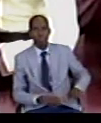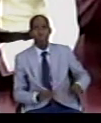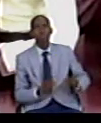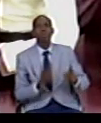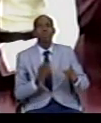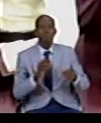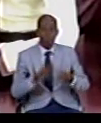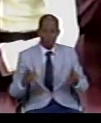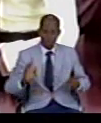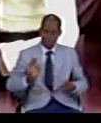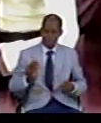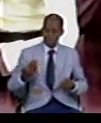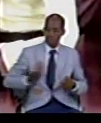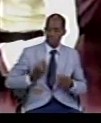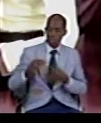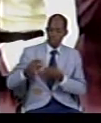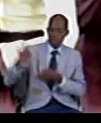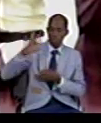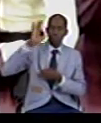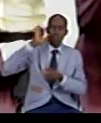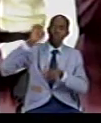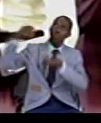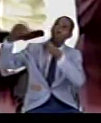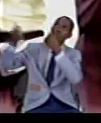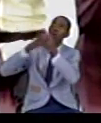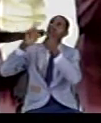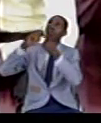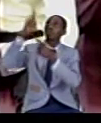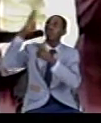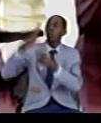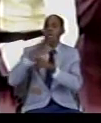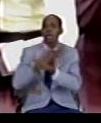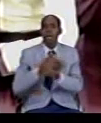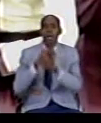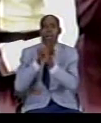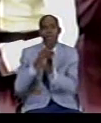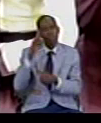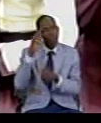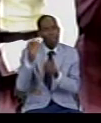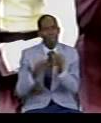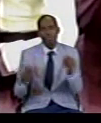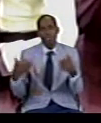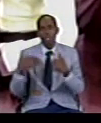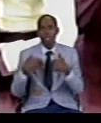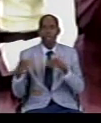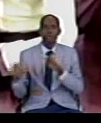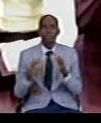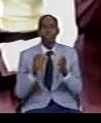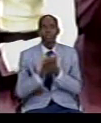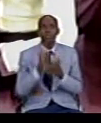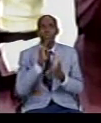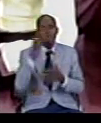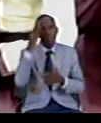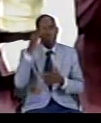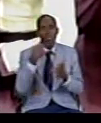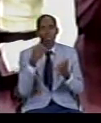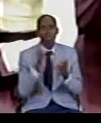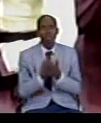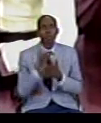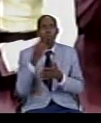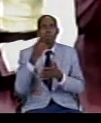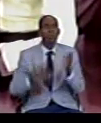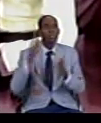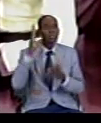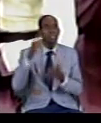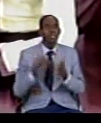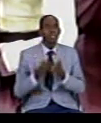to God and go and answer for everything he has done. He's talking about that soul, and he says, what shall it profit a man